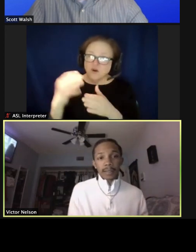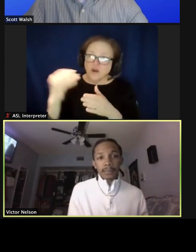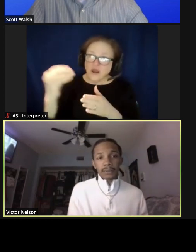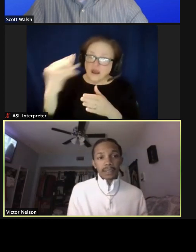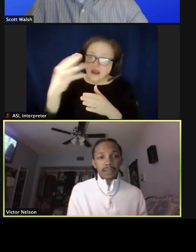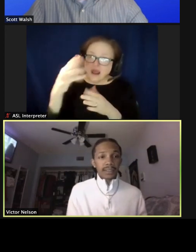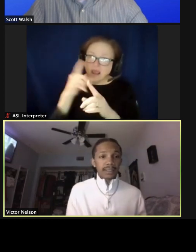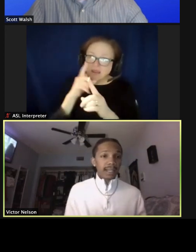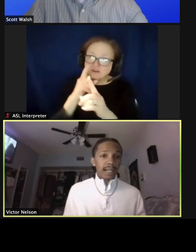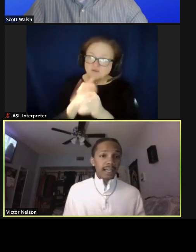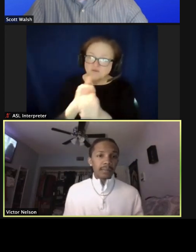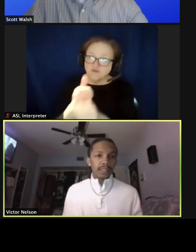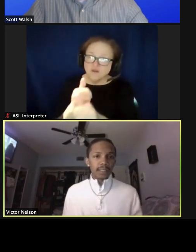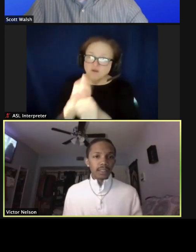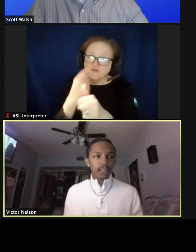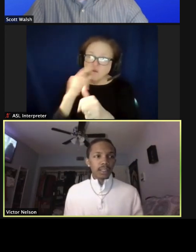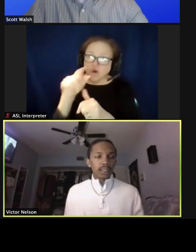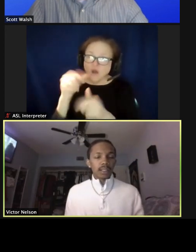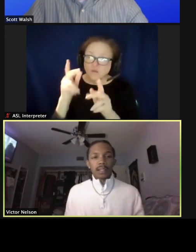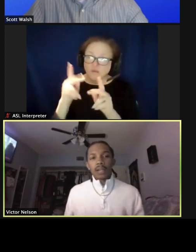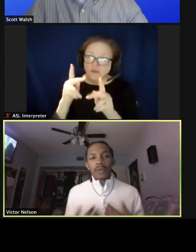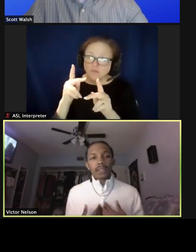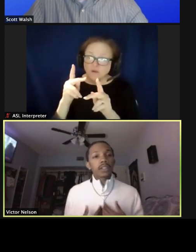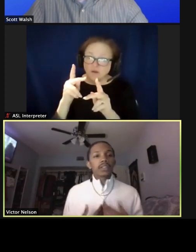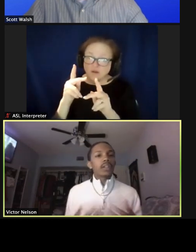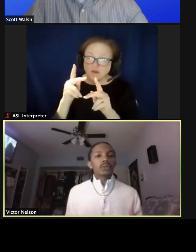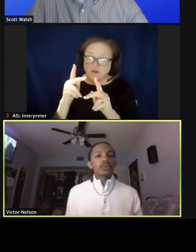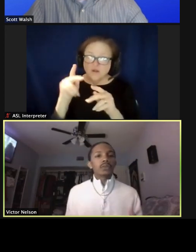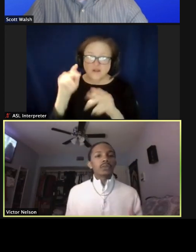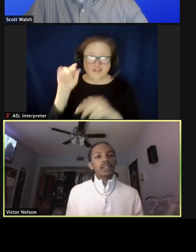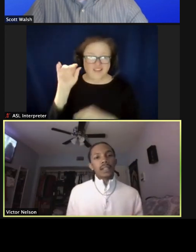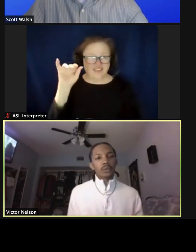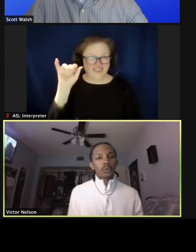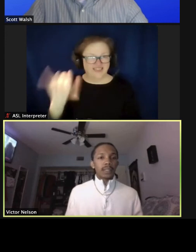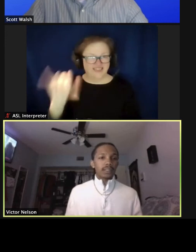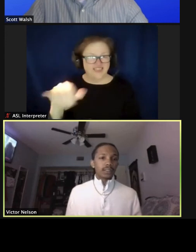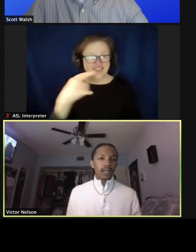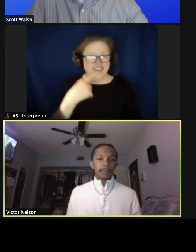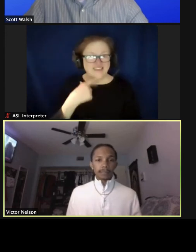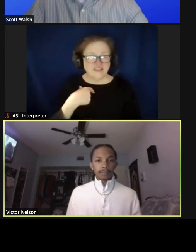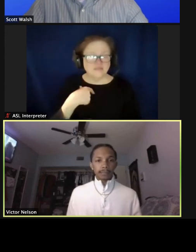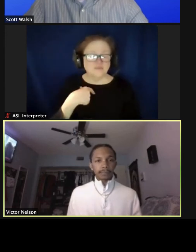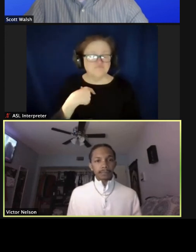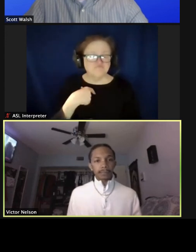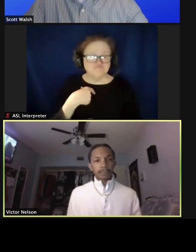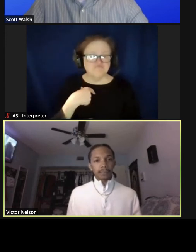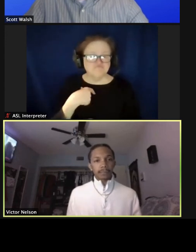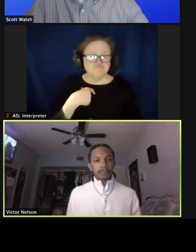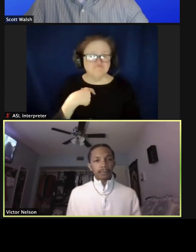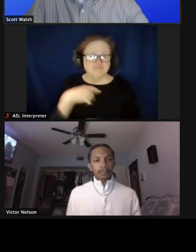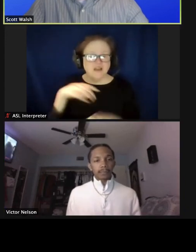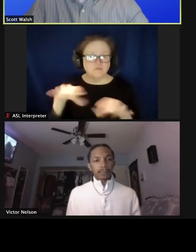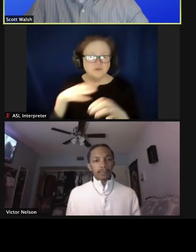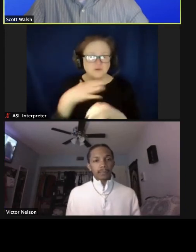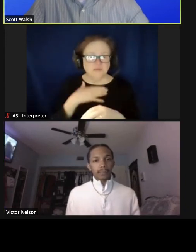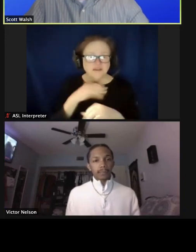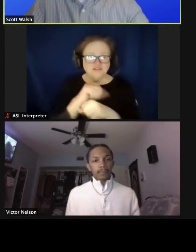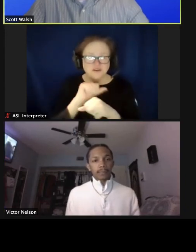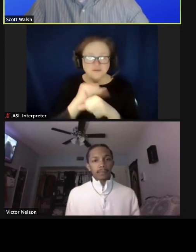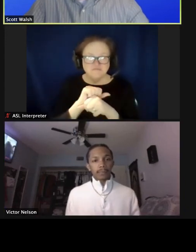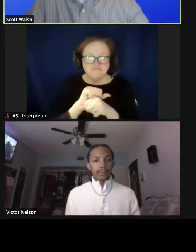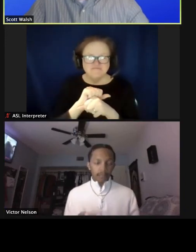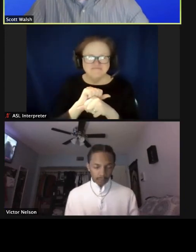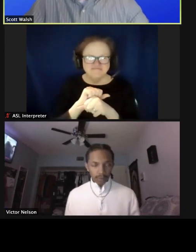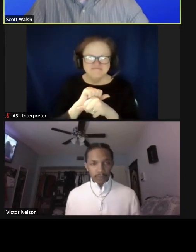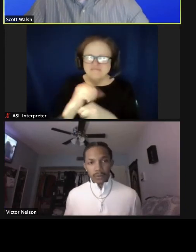same predicament that I am in, that right there tells me that I'm doing my job. So, Victor,